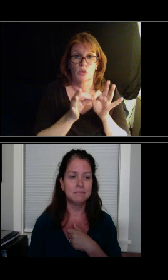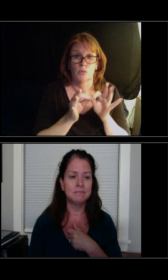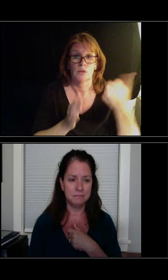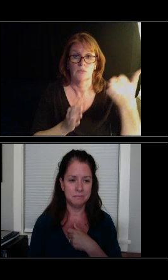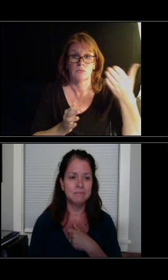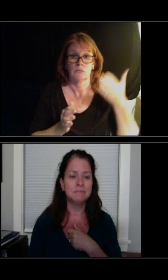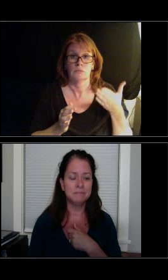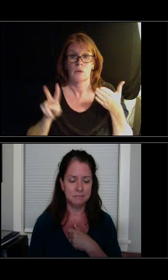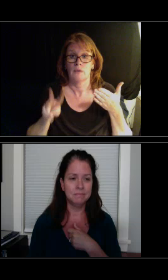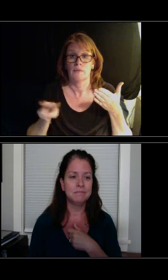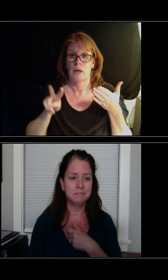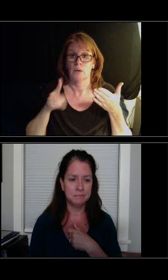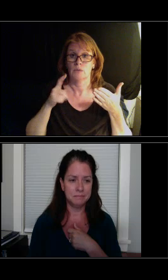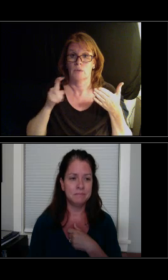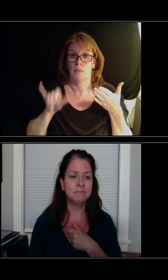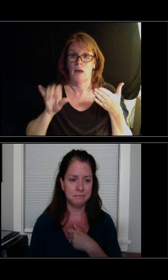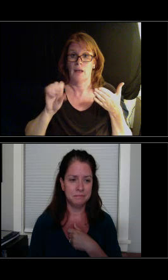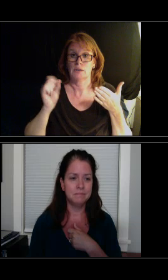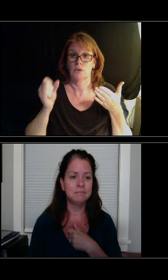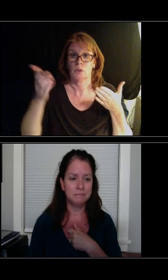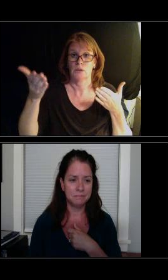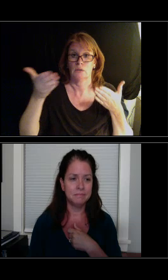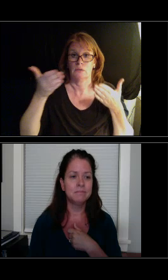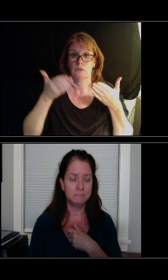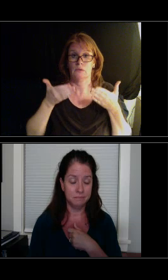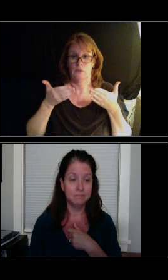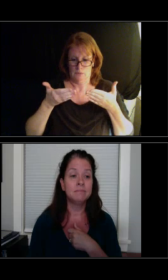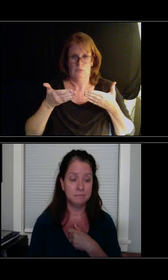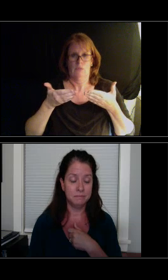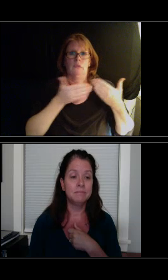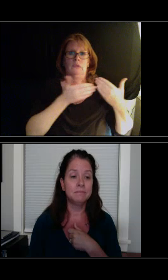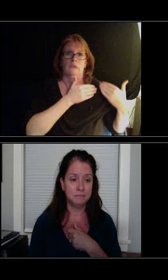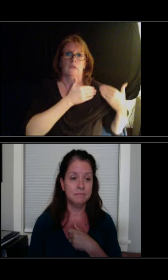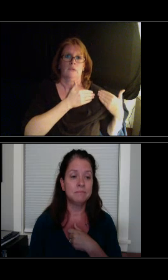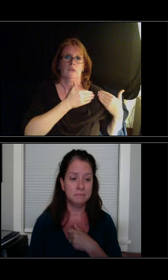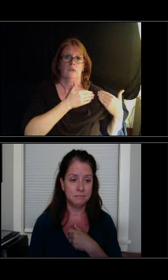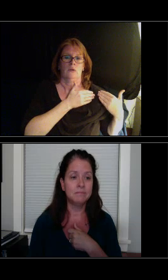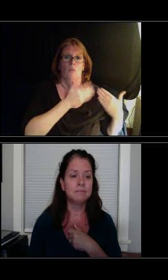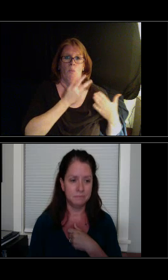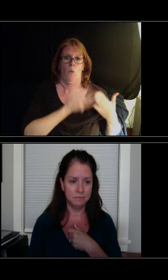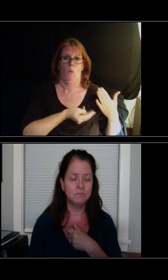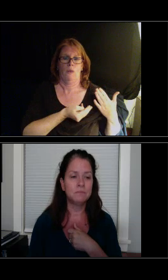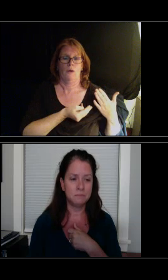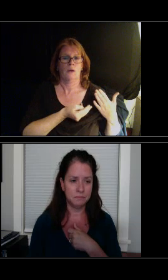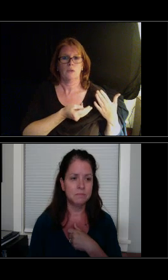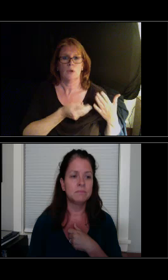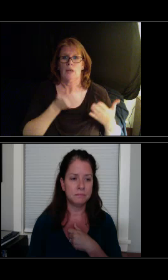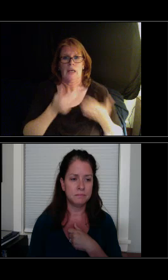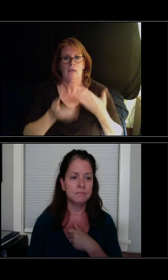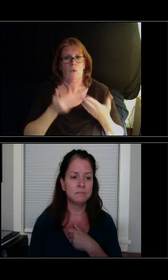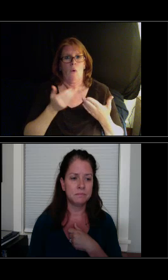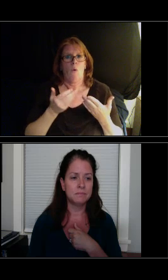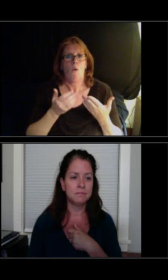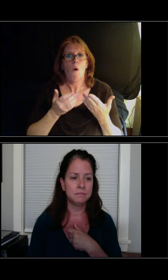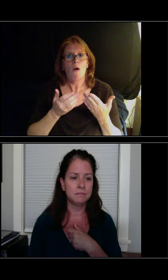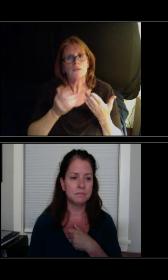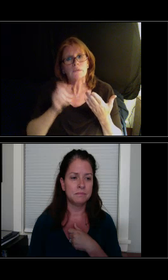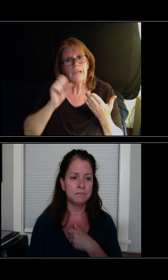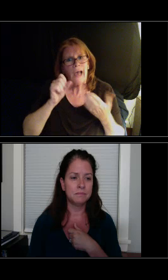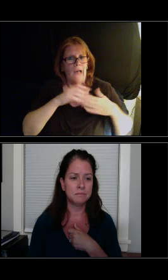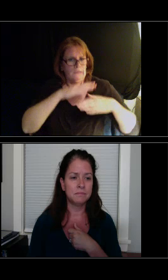basically follow the values of interpreting. We follow the values of the situation that we are put into, and